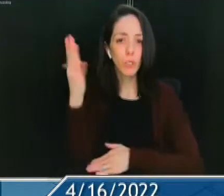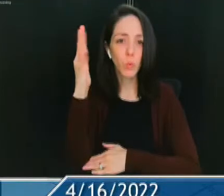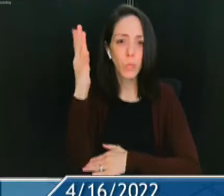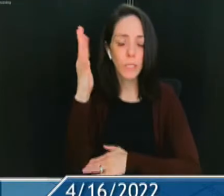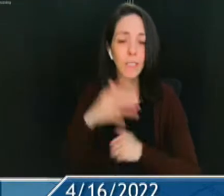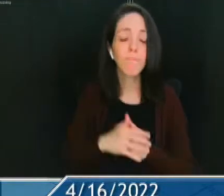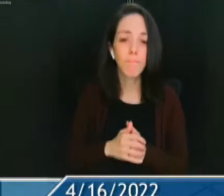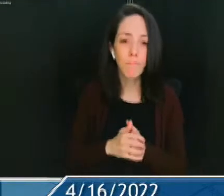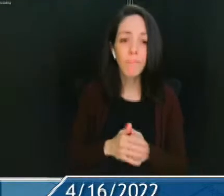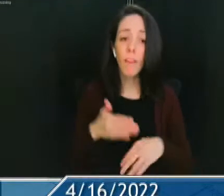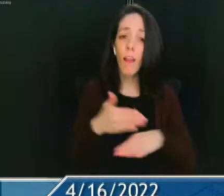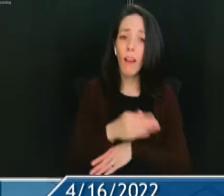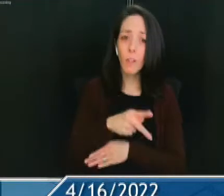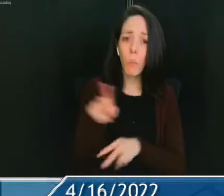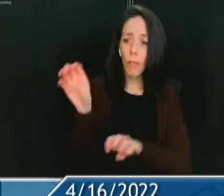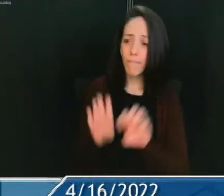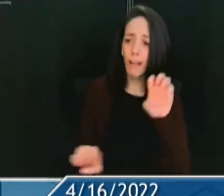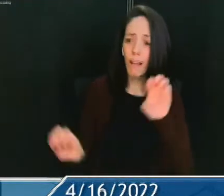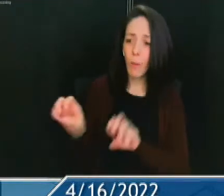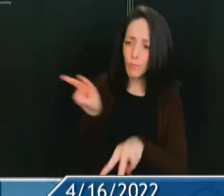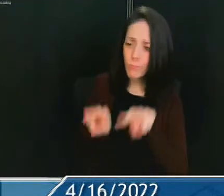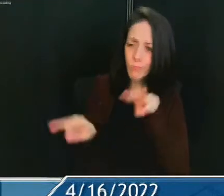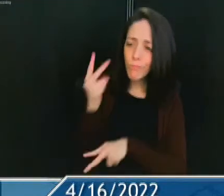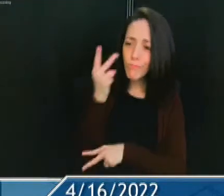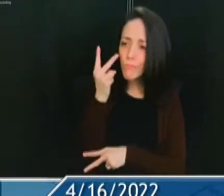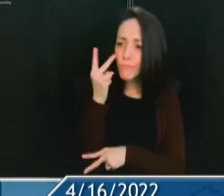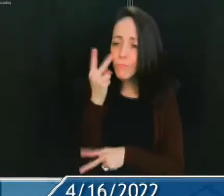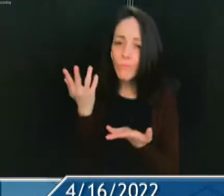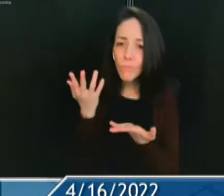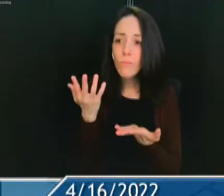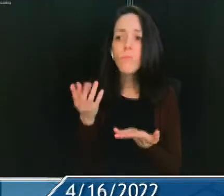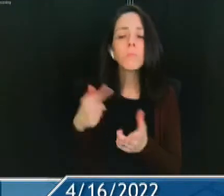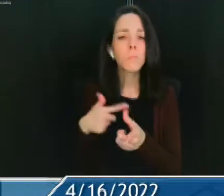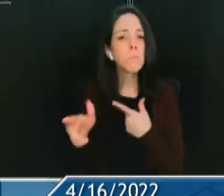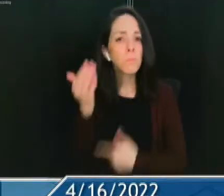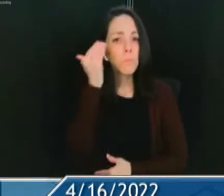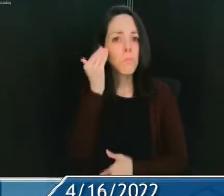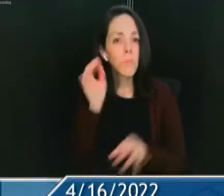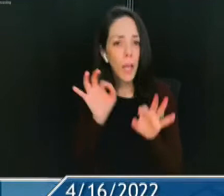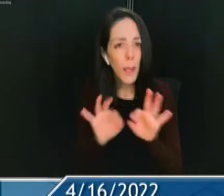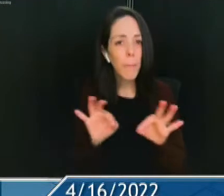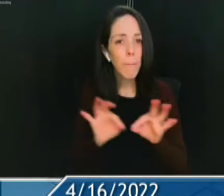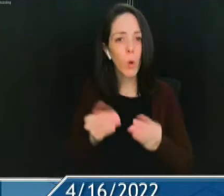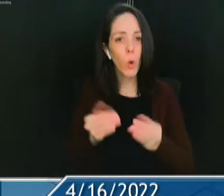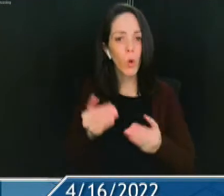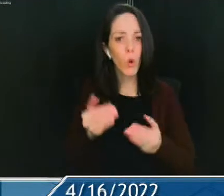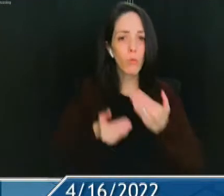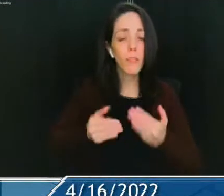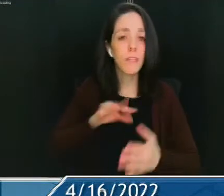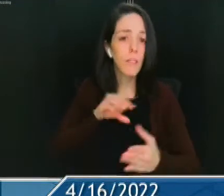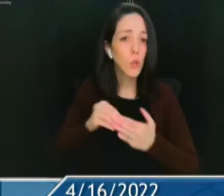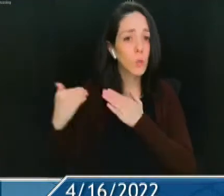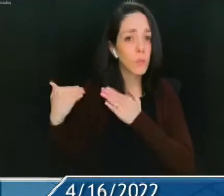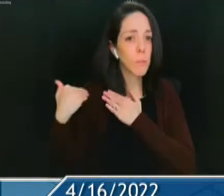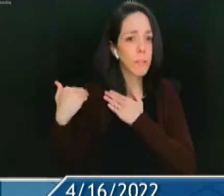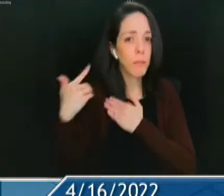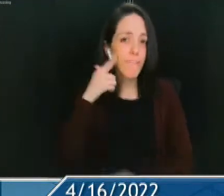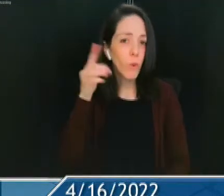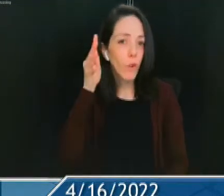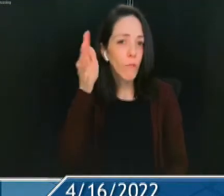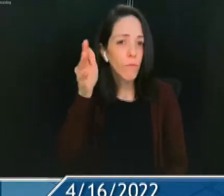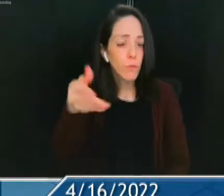has evaluated funding mechanisms can it begin the important process of including this responsibility in future budgets.